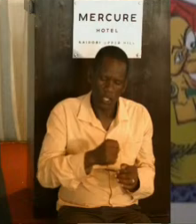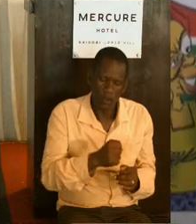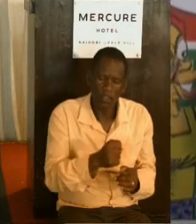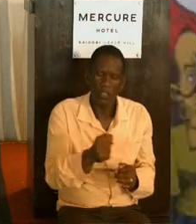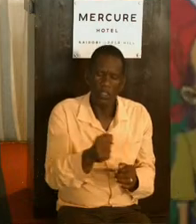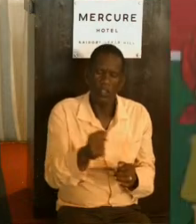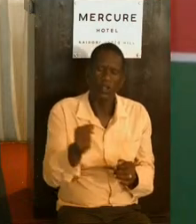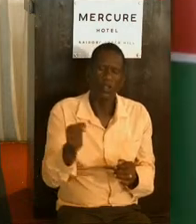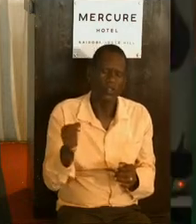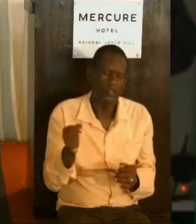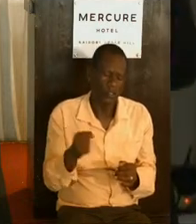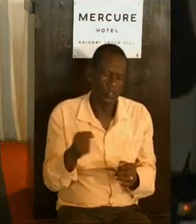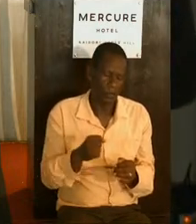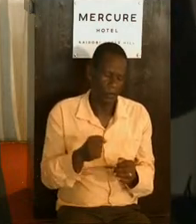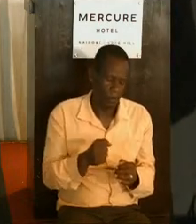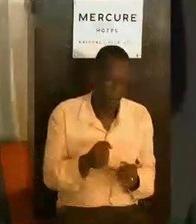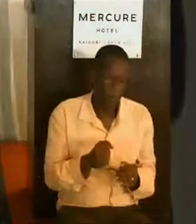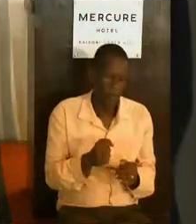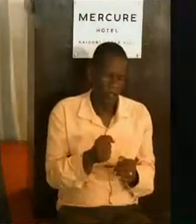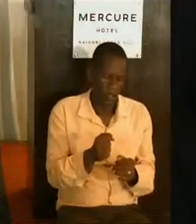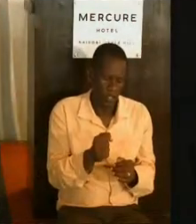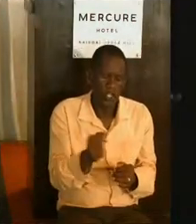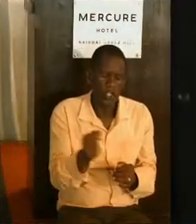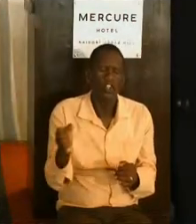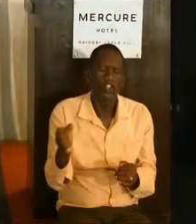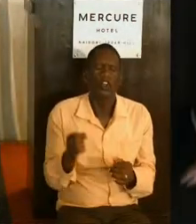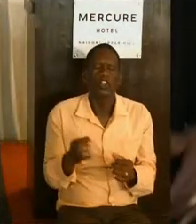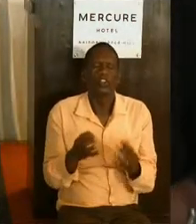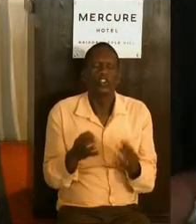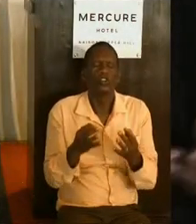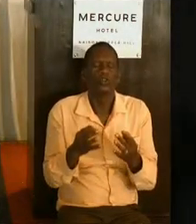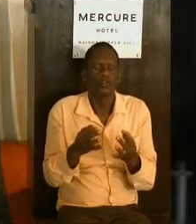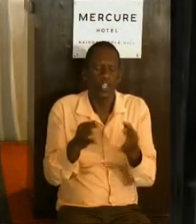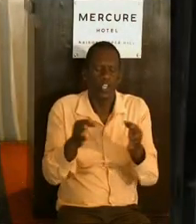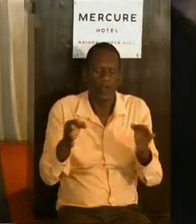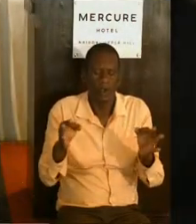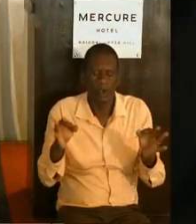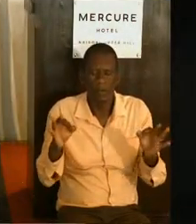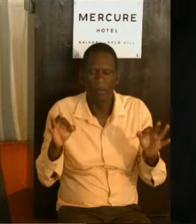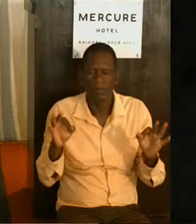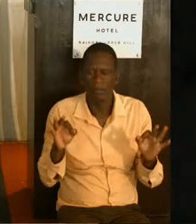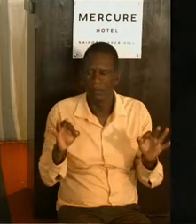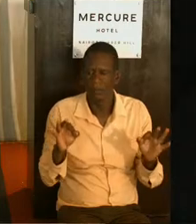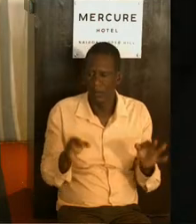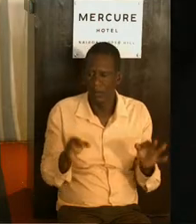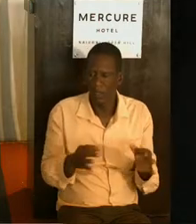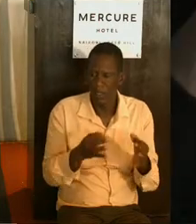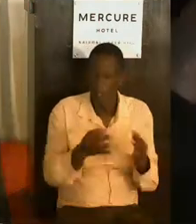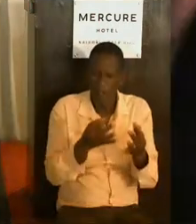knocking on the Dust the doors of freedom